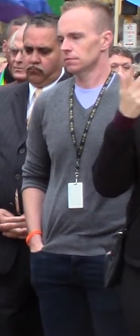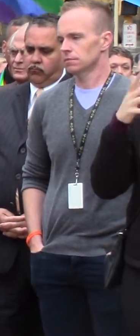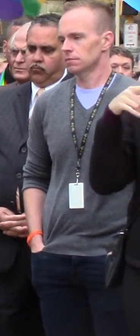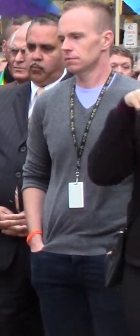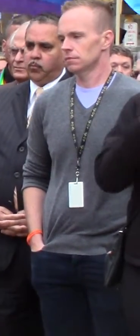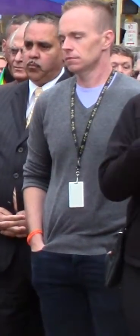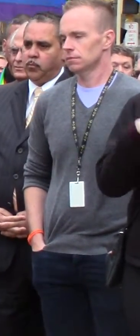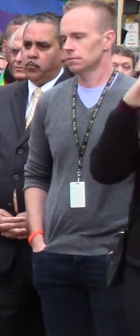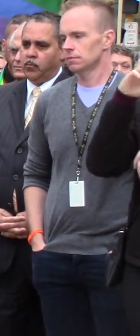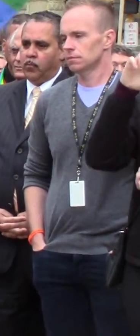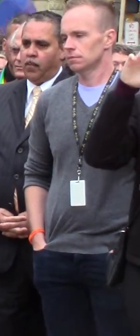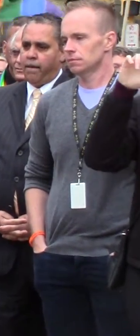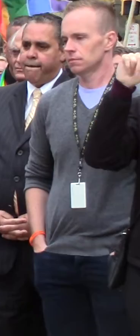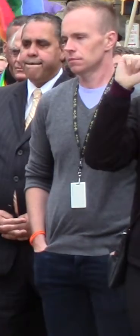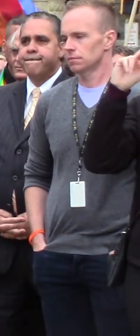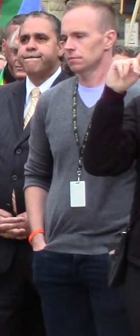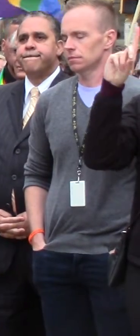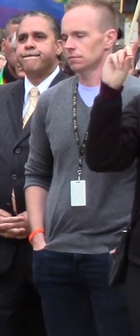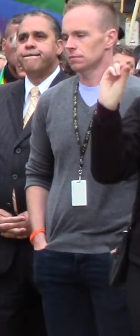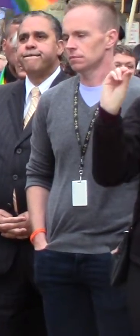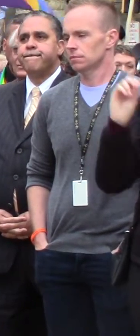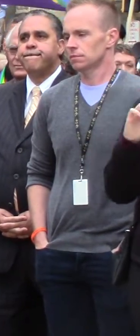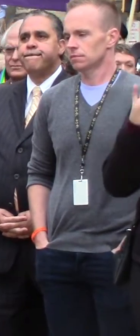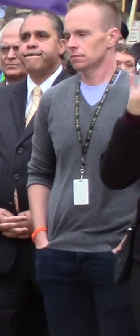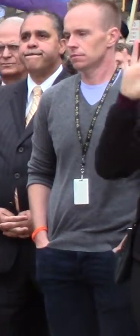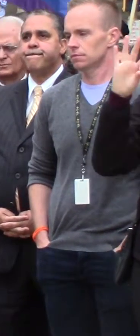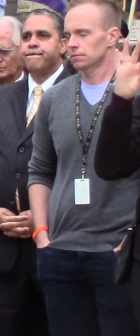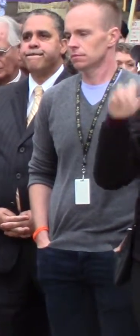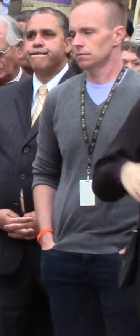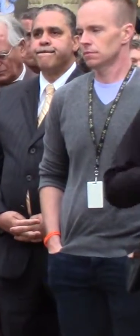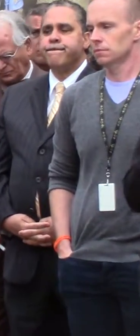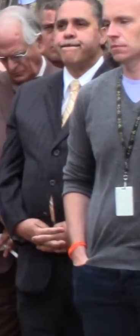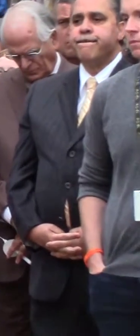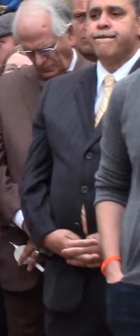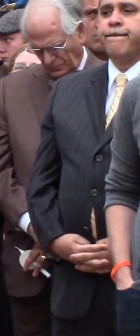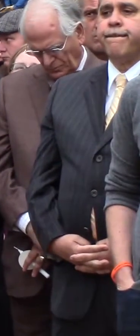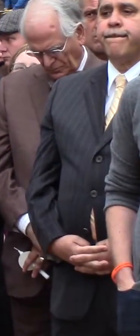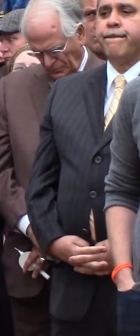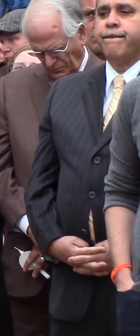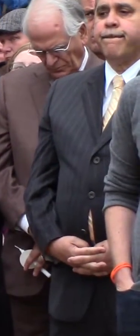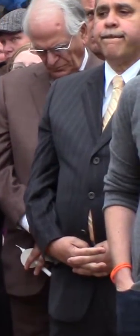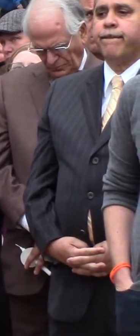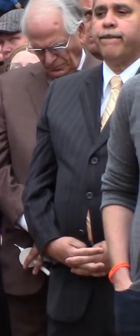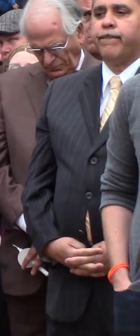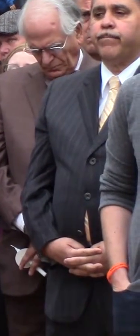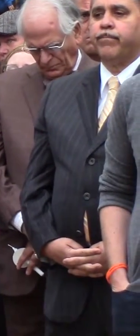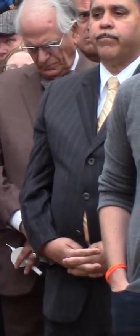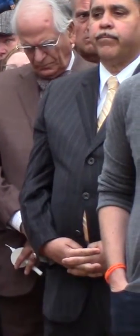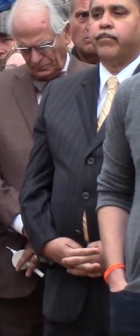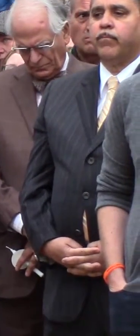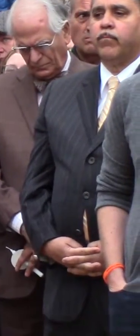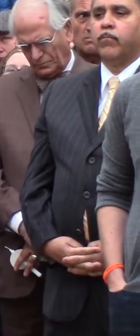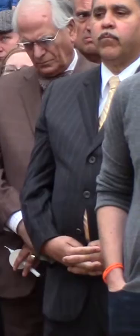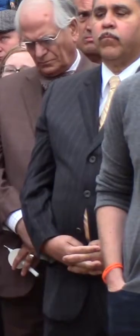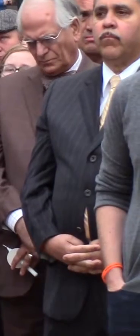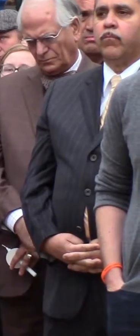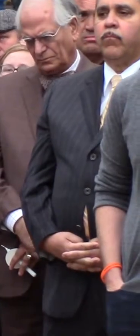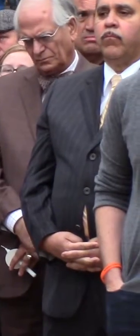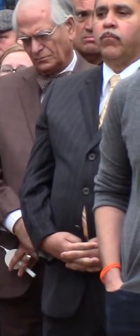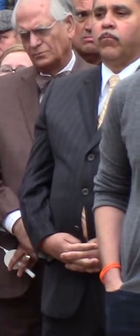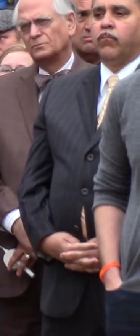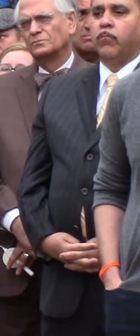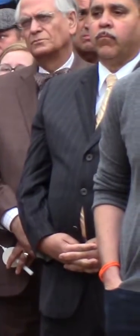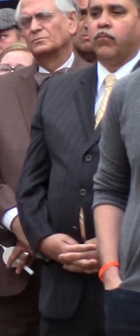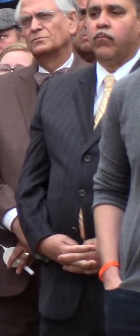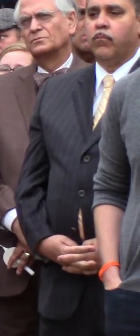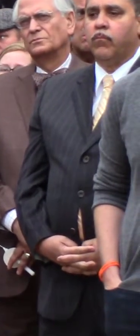Orlando. 49 lives were cut short at the hands of a madman. 49 families have been destroyed